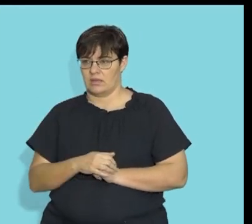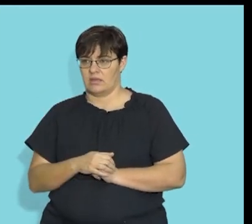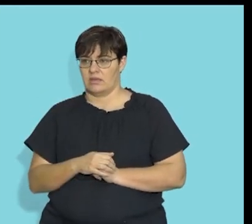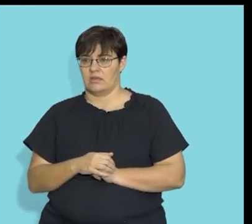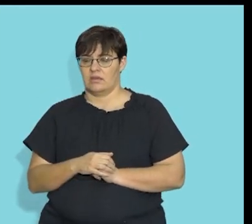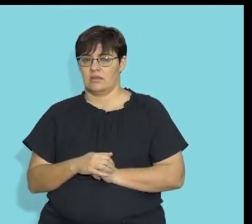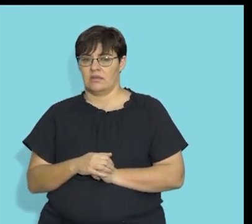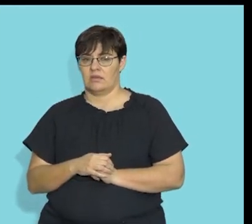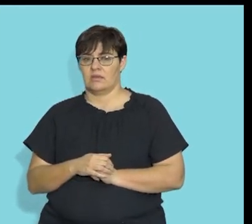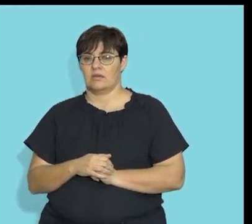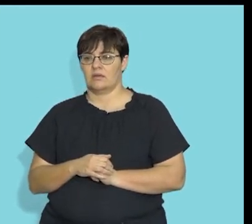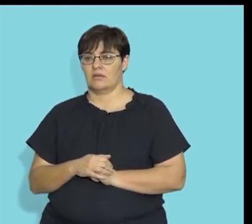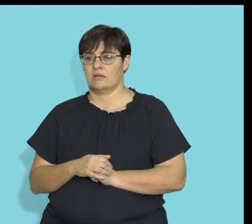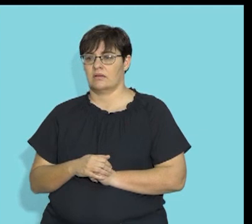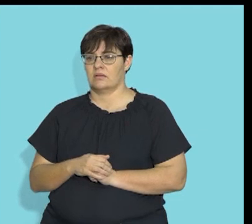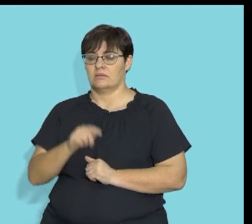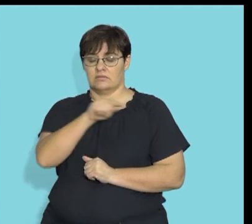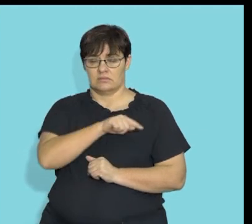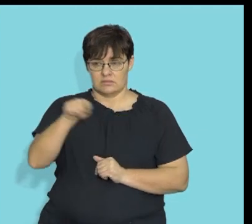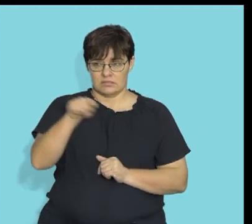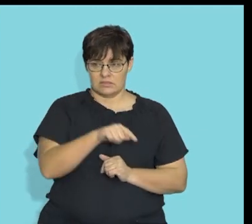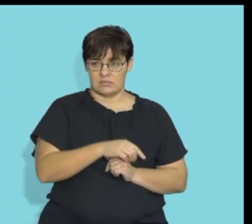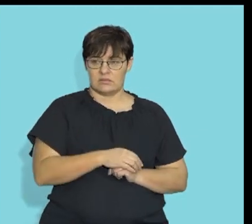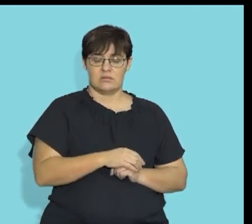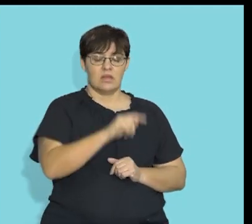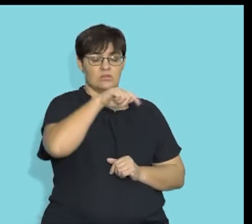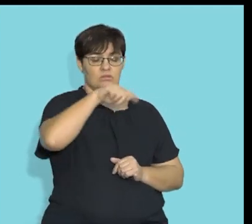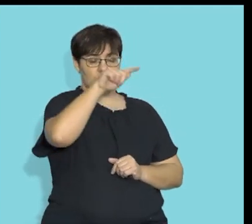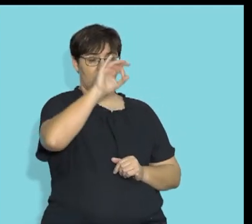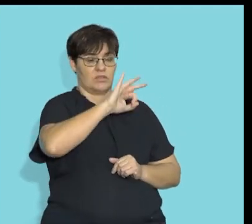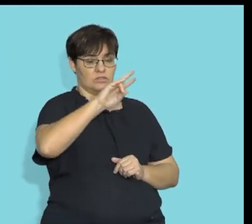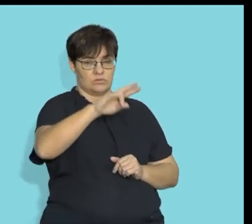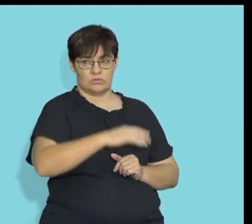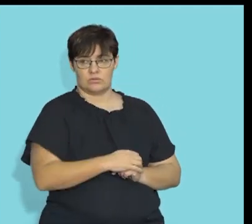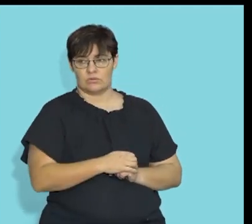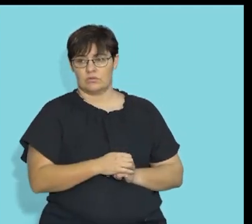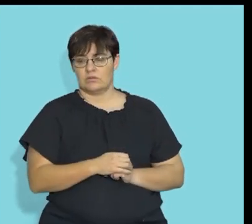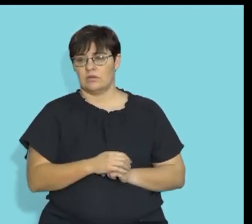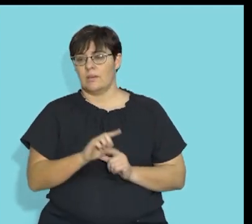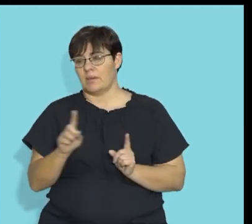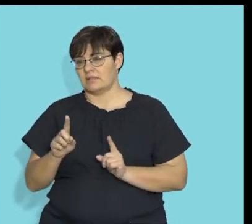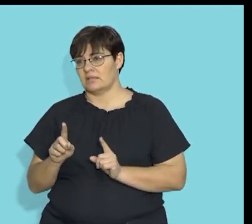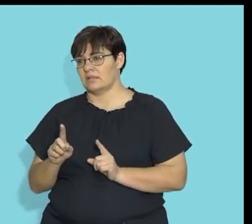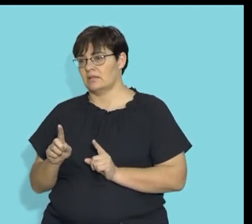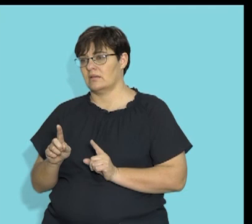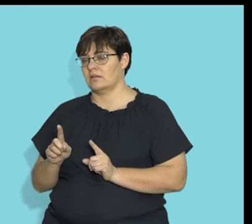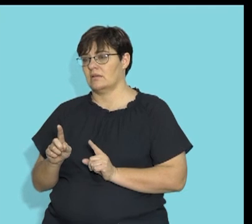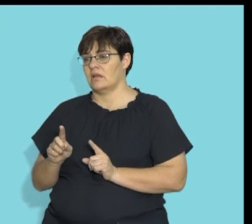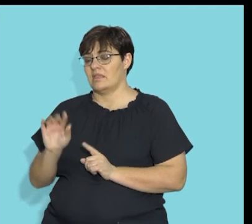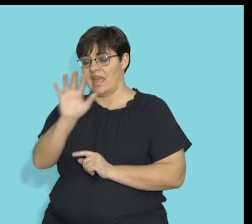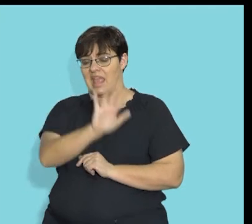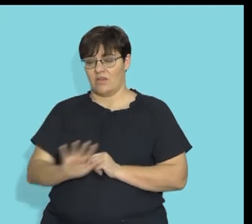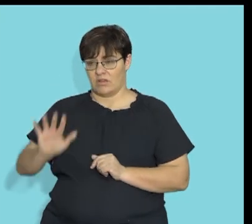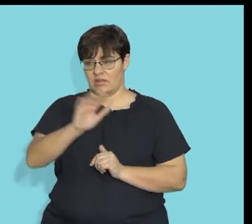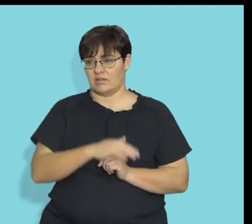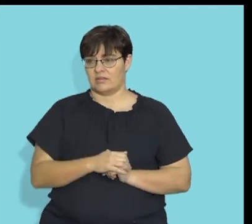of 32. So this side itself is the square root of 32, but if I'm finding